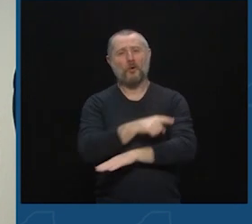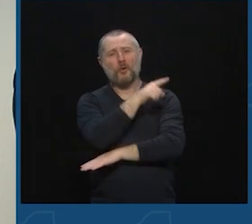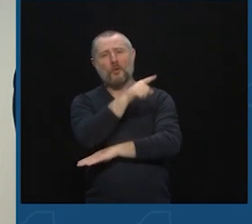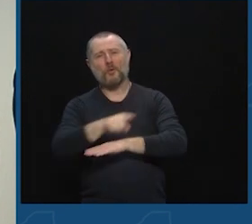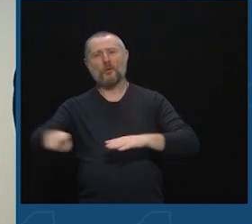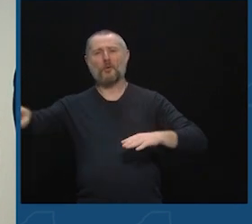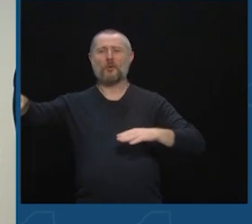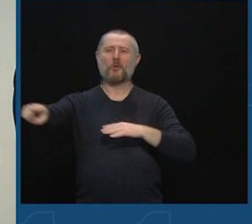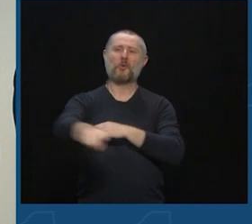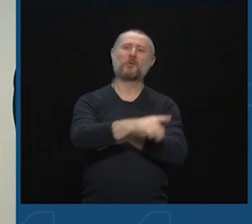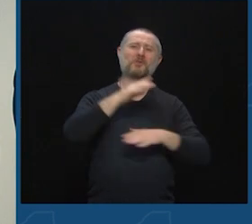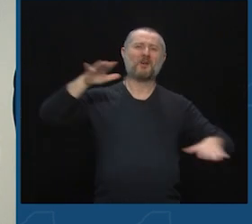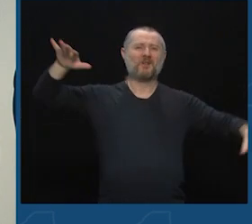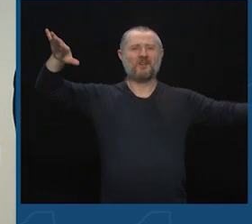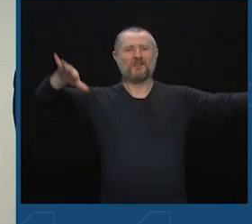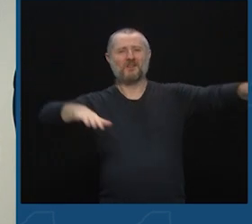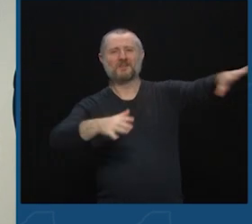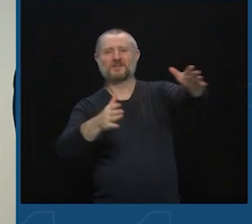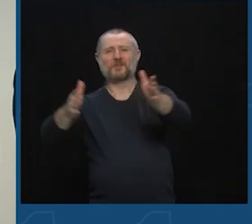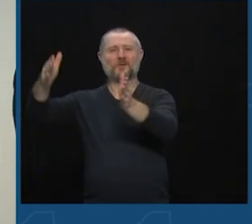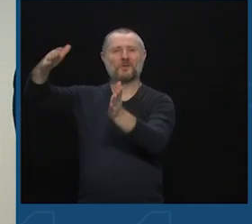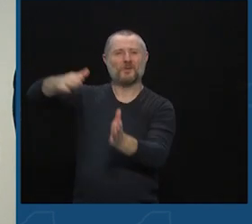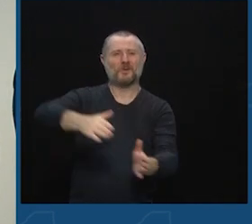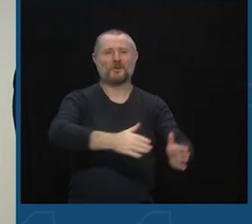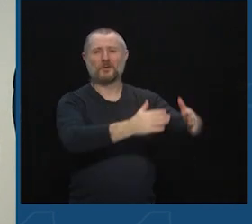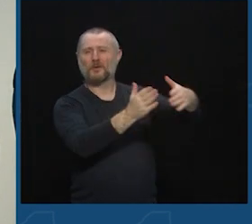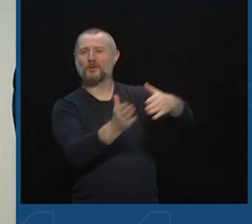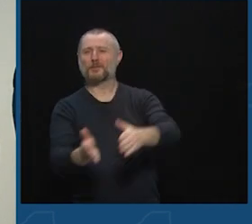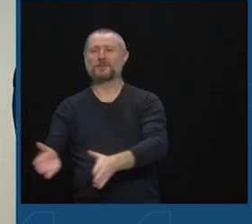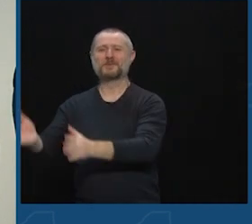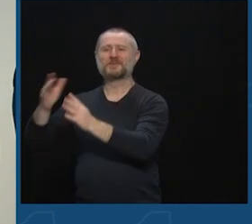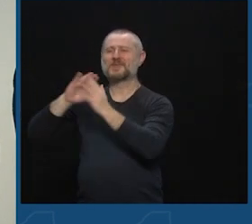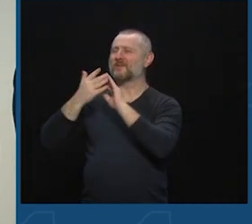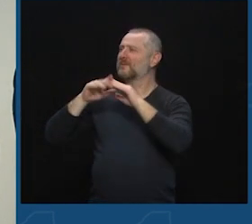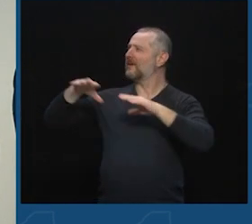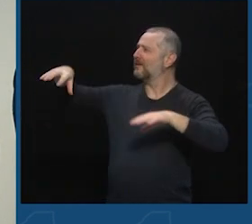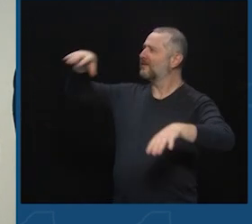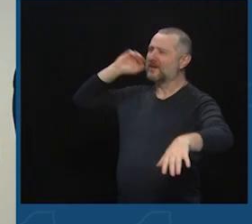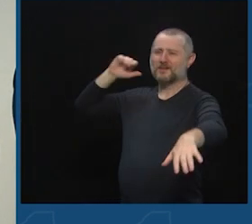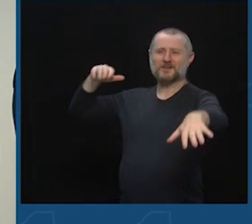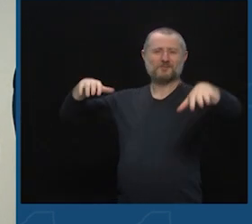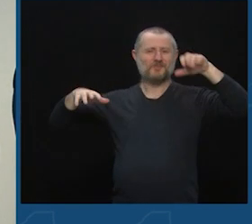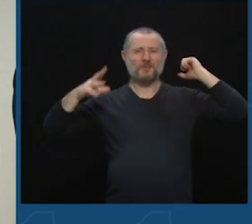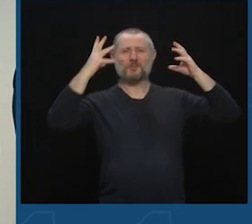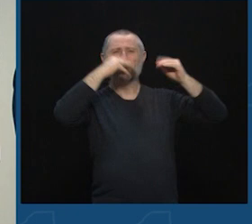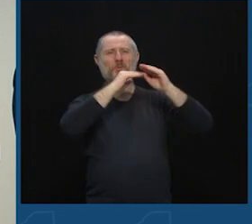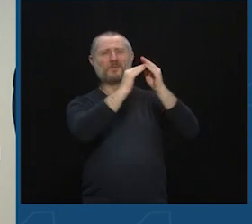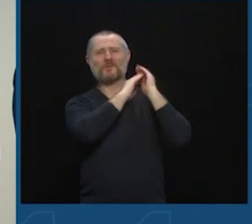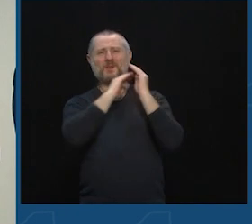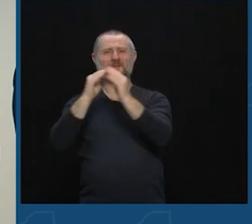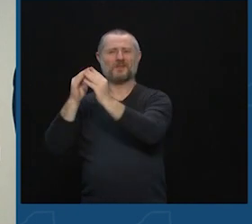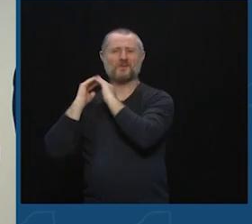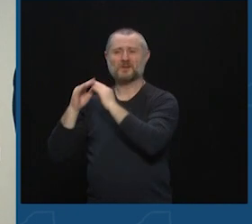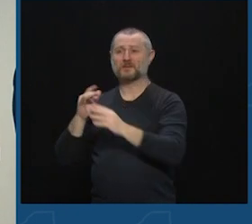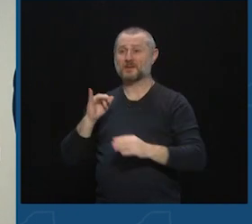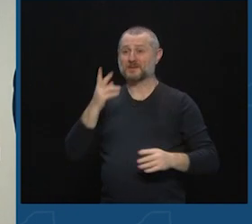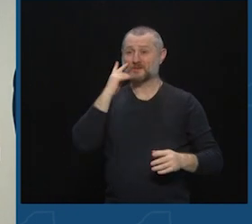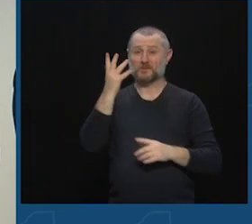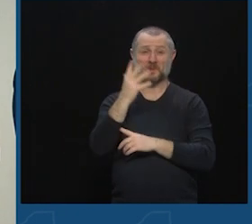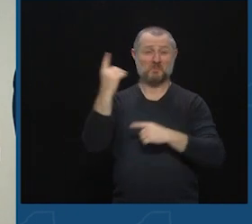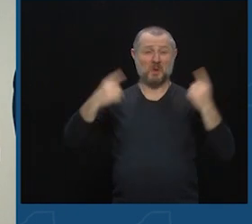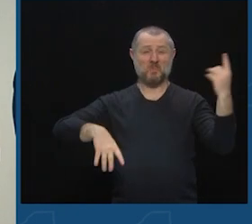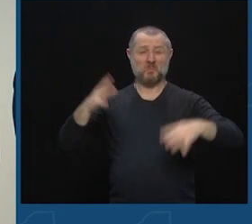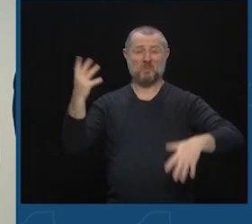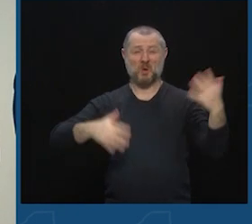communities like Kingston and over to Woodstock and Sauger. These are charming communities, and to see these beautiful trees that have been